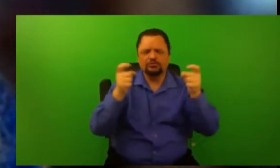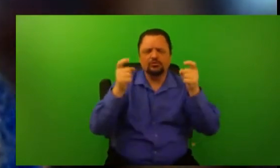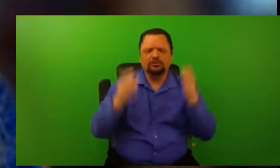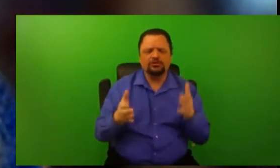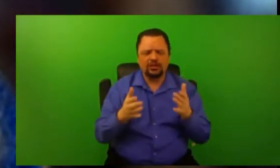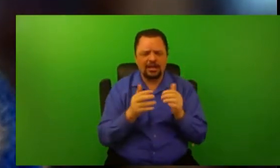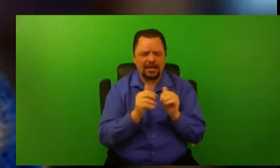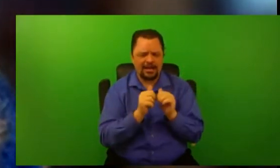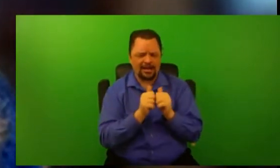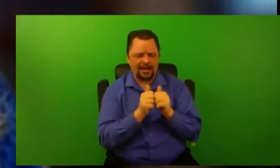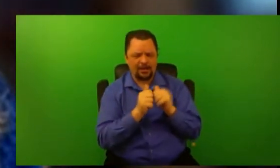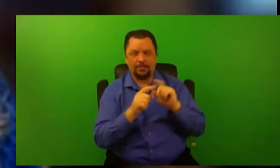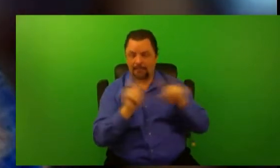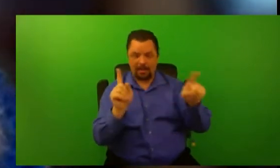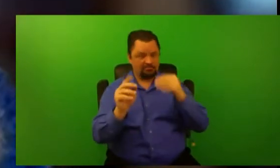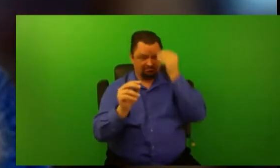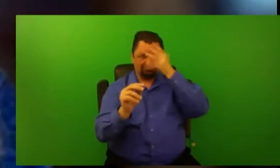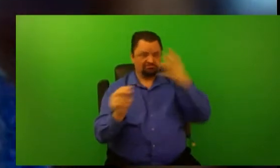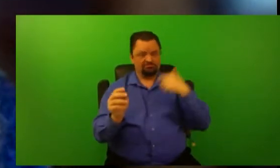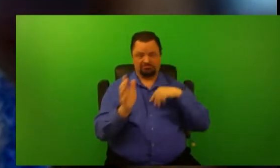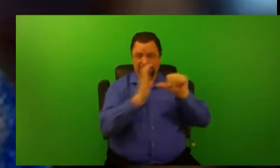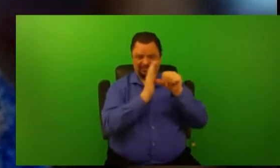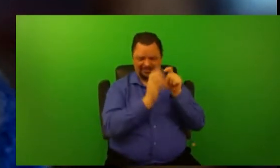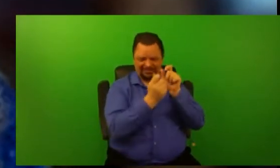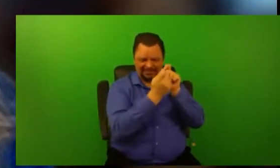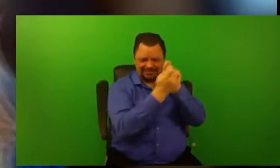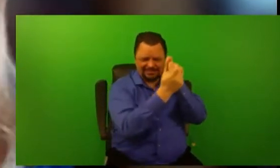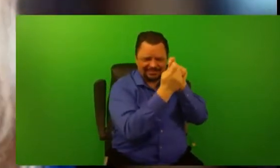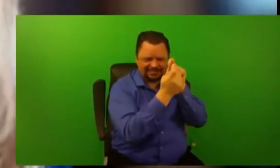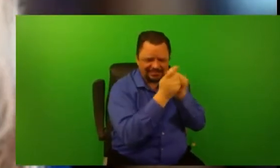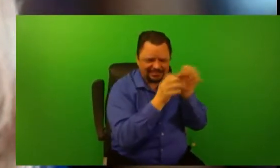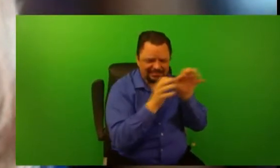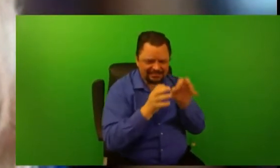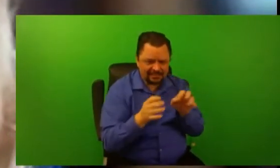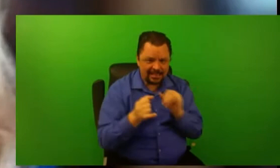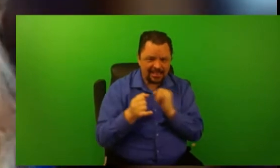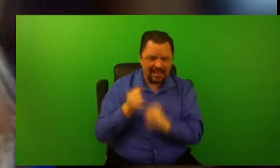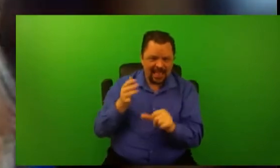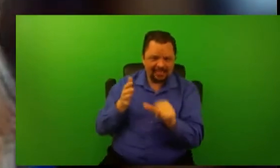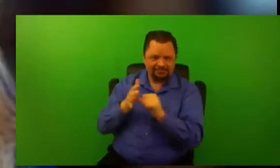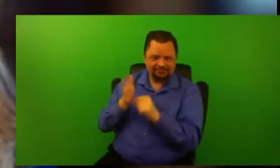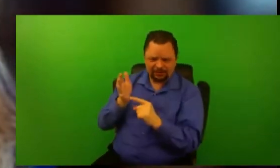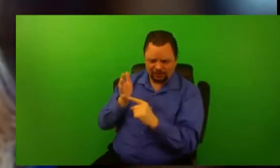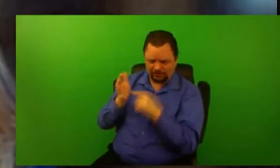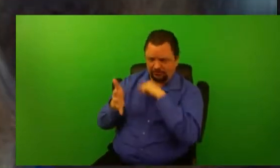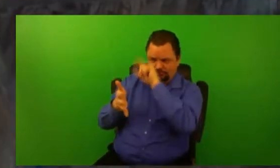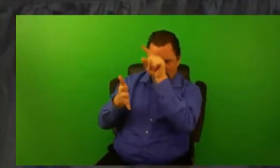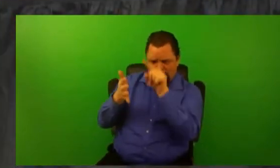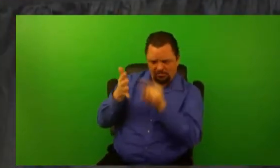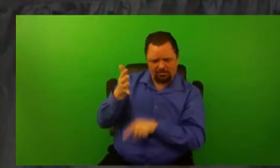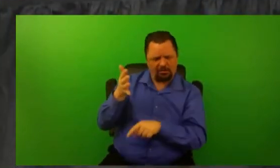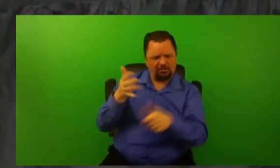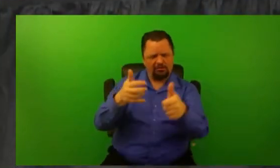impressed with the detail on the last page, and I'm just grateful. Thank you.